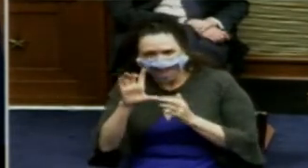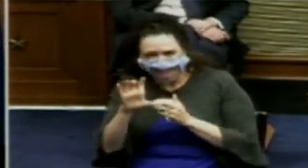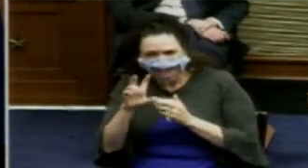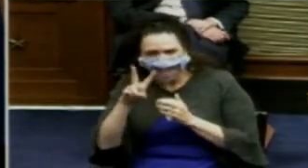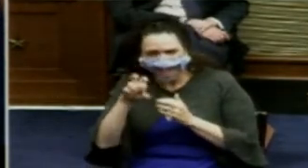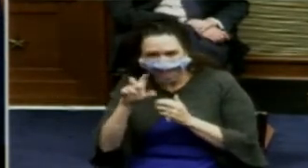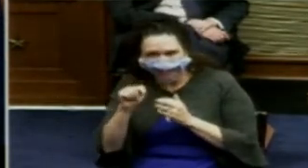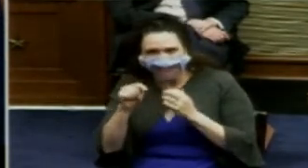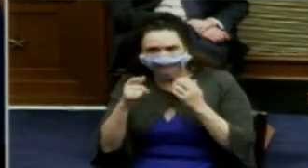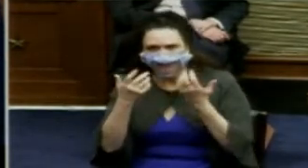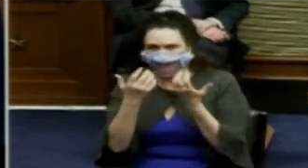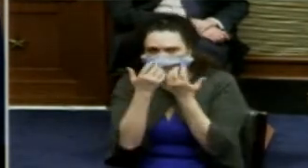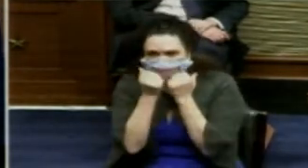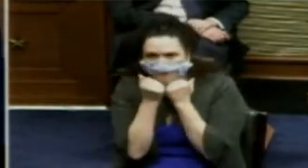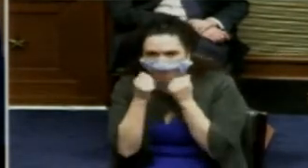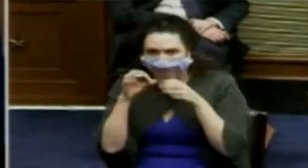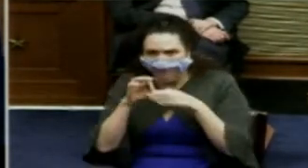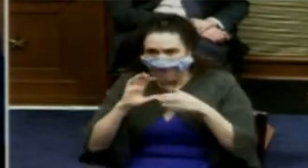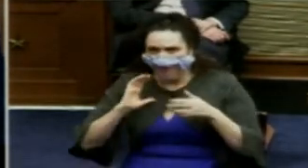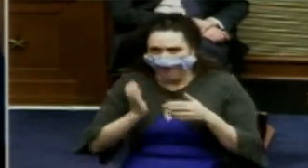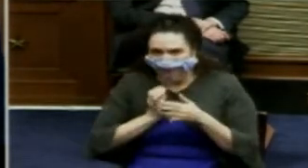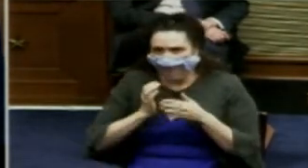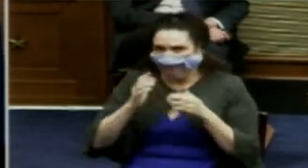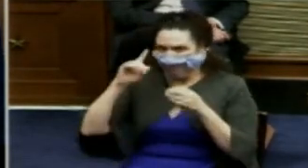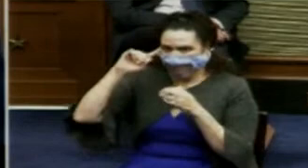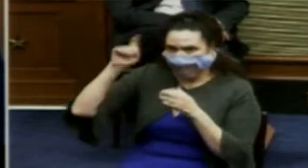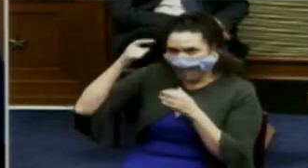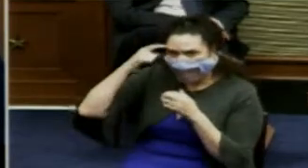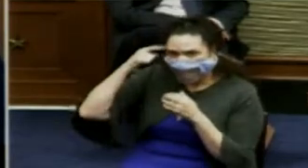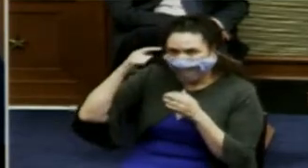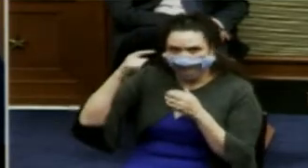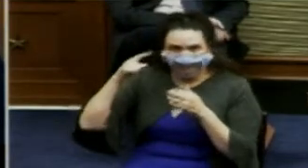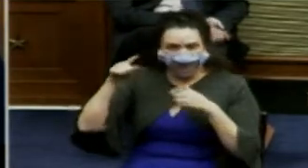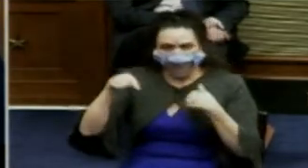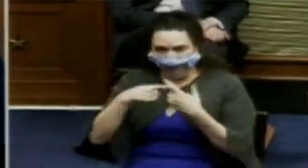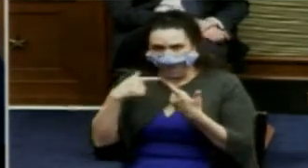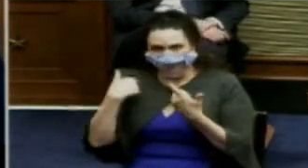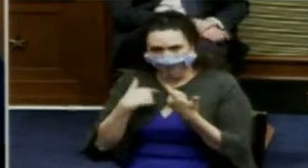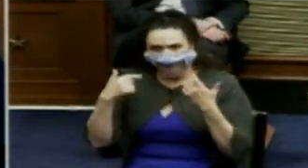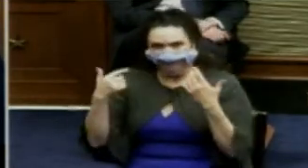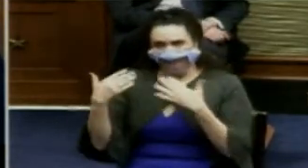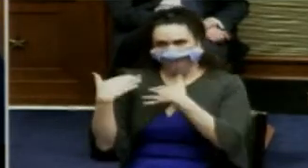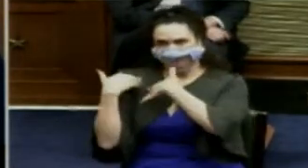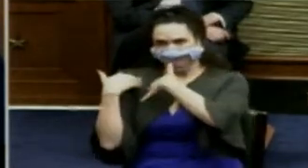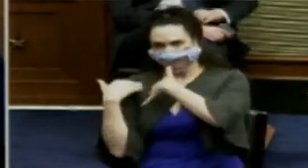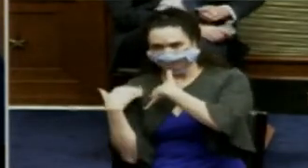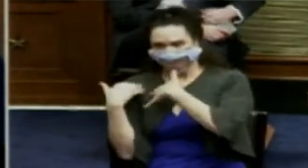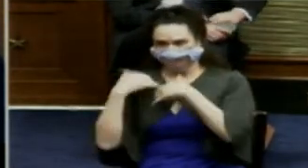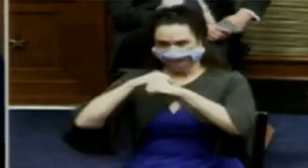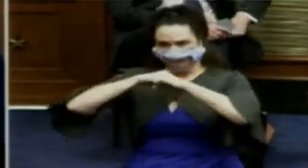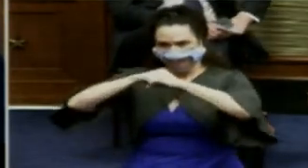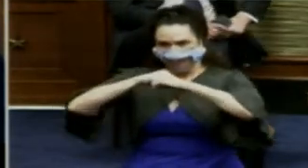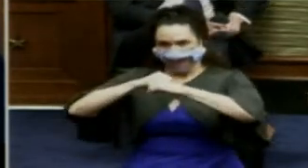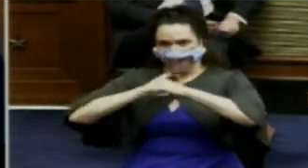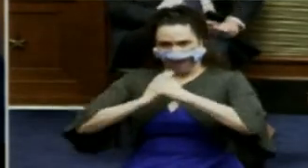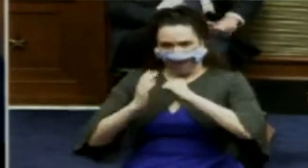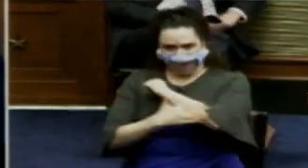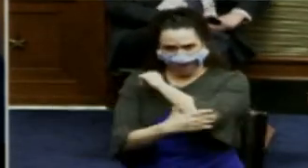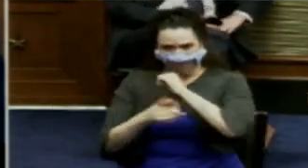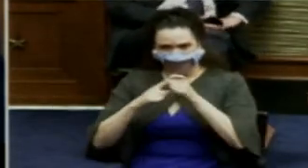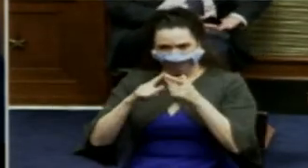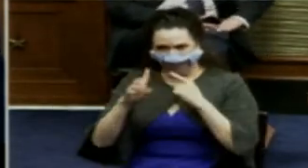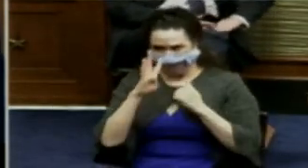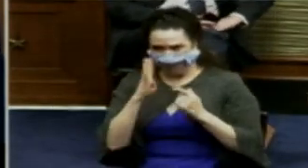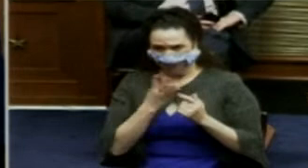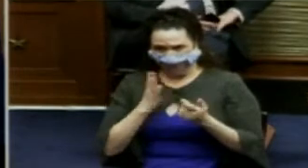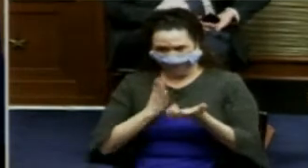of disenfranchisement when we have shouldered the burden of defending our country? Haven't DC veterans earned no less than the full representative